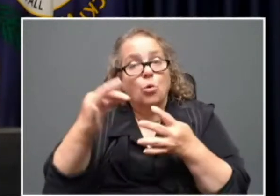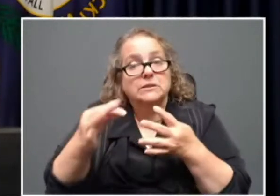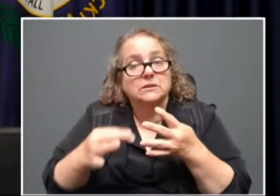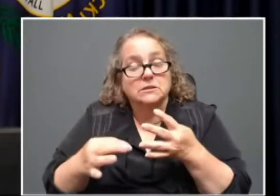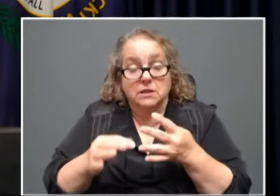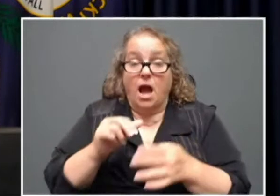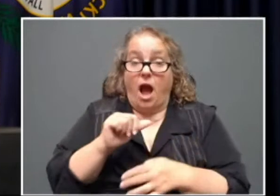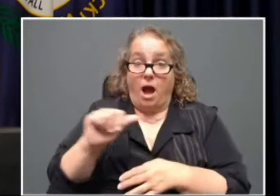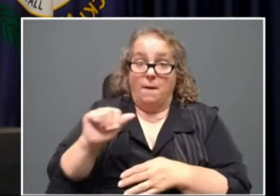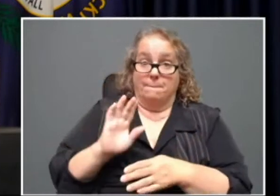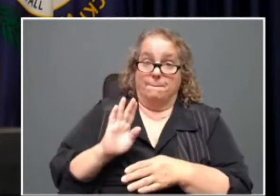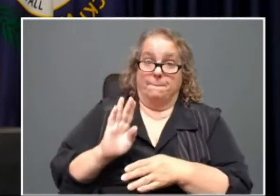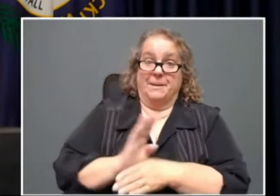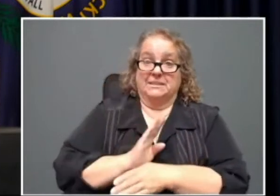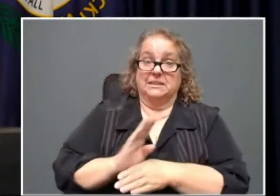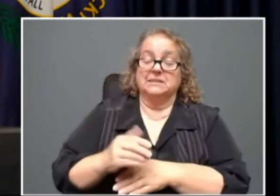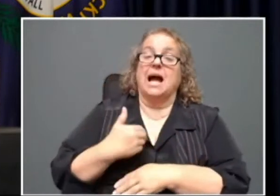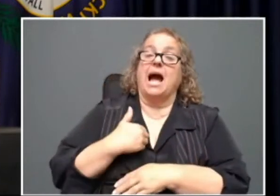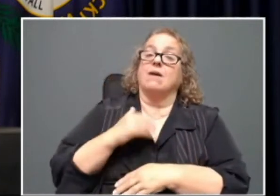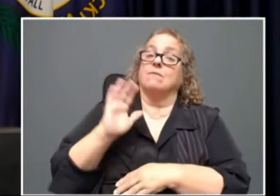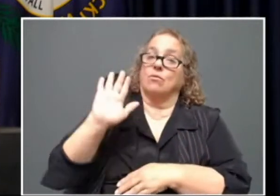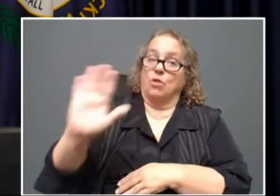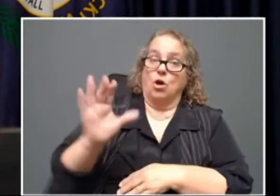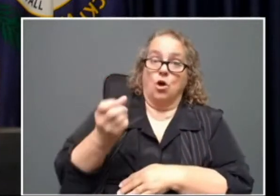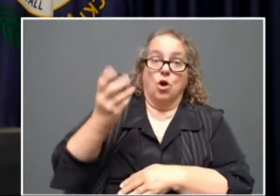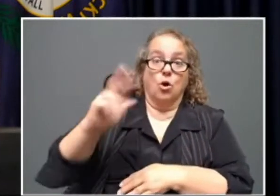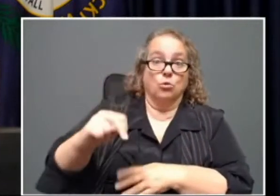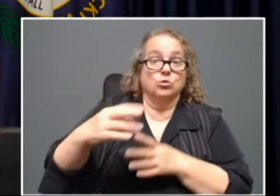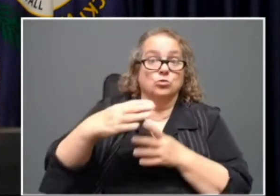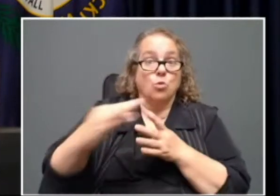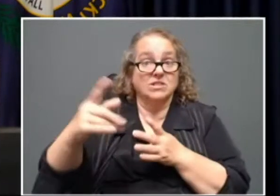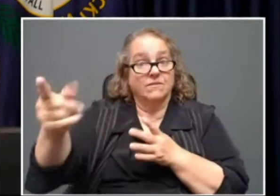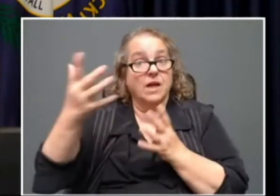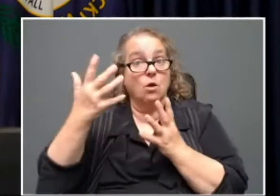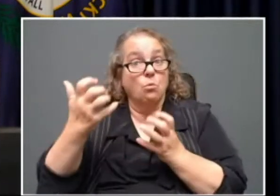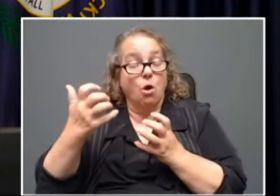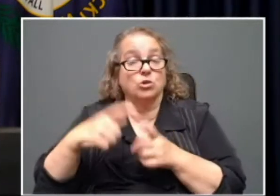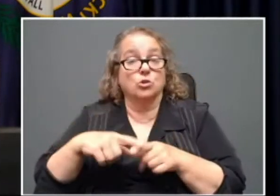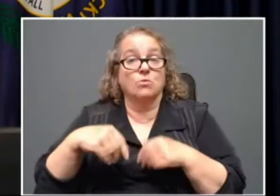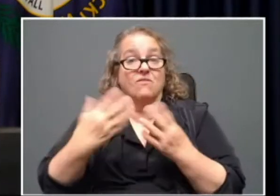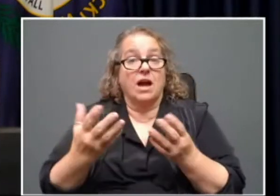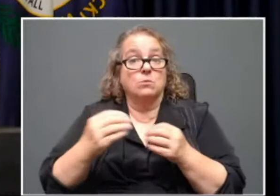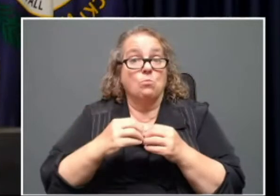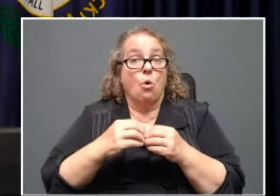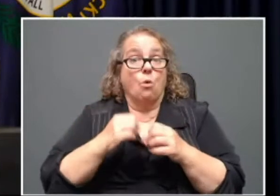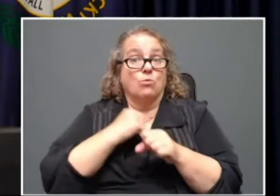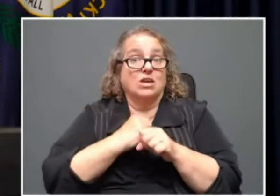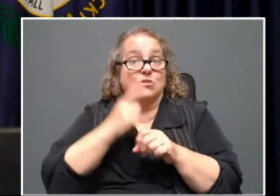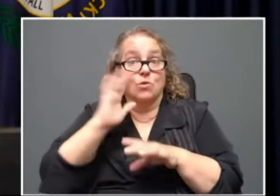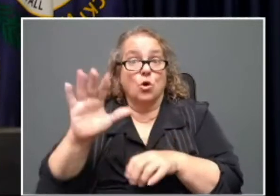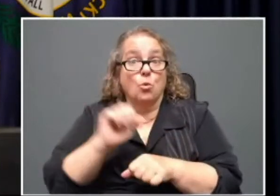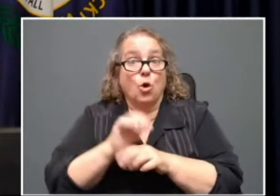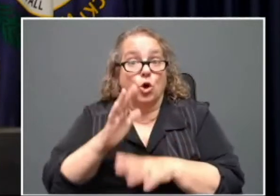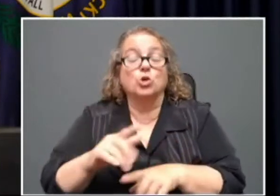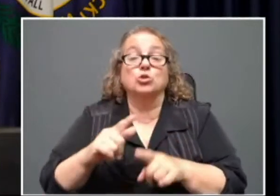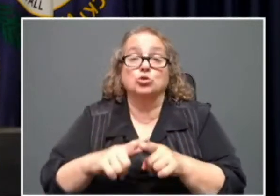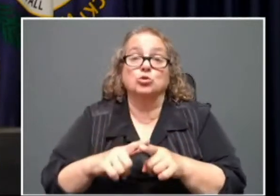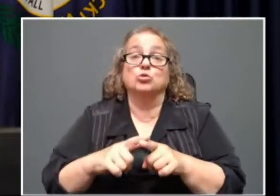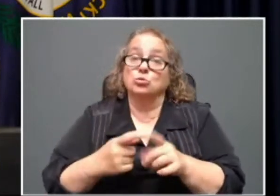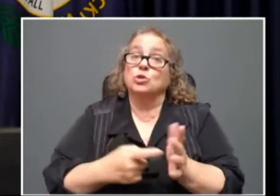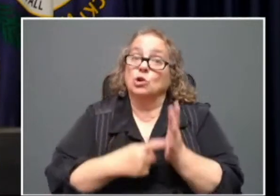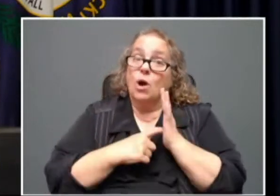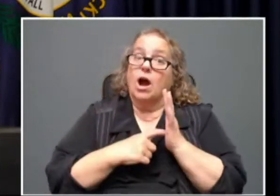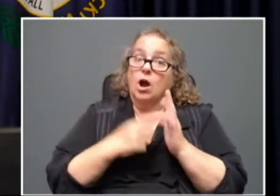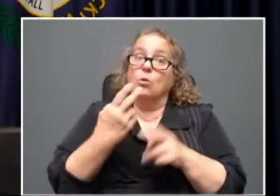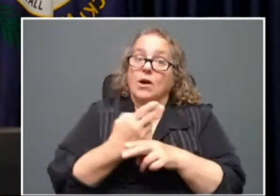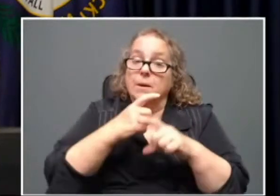choice if they want to provide an extra level of protection to their workers to continue to require wearing masks. It's almost,